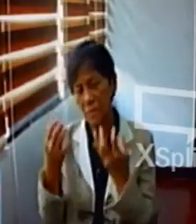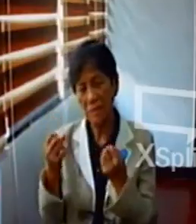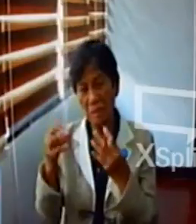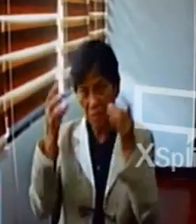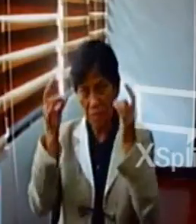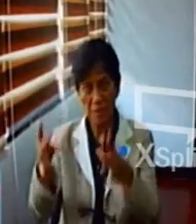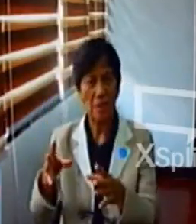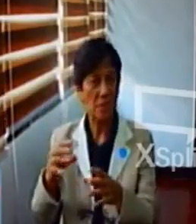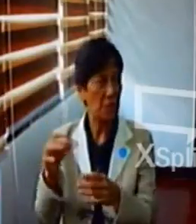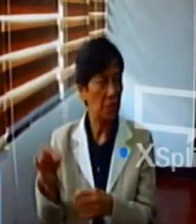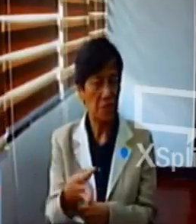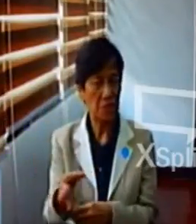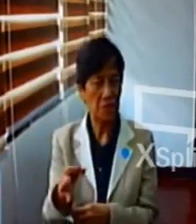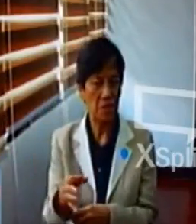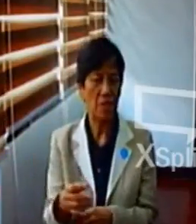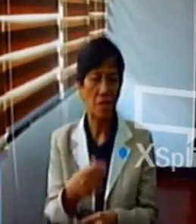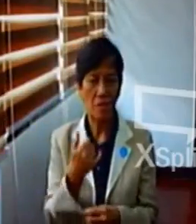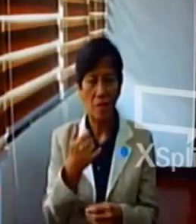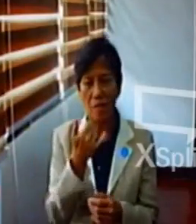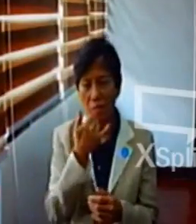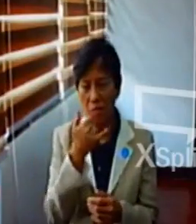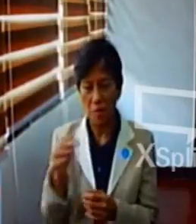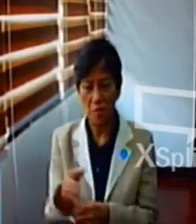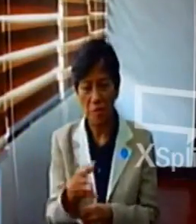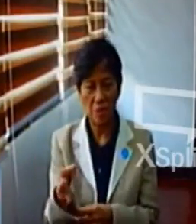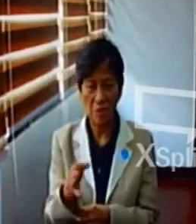illegal fishing, dynamite fishing,